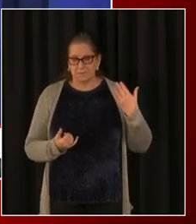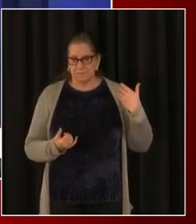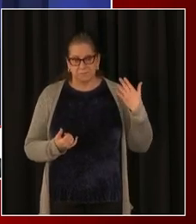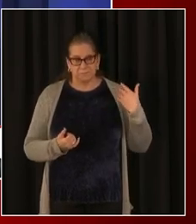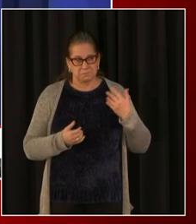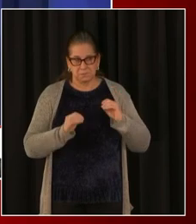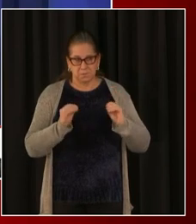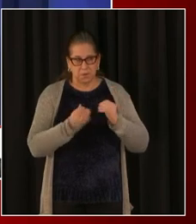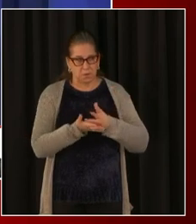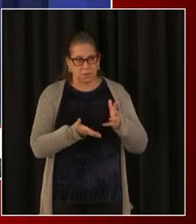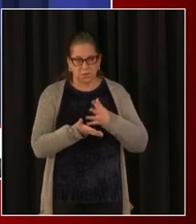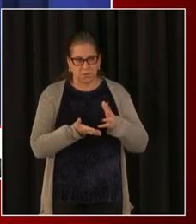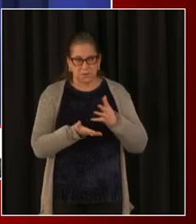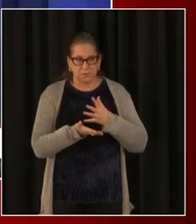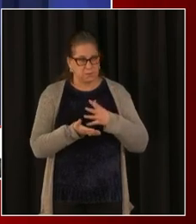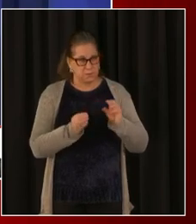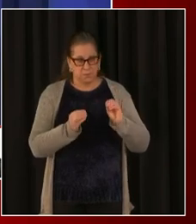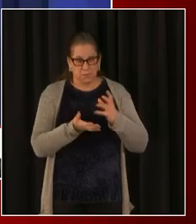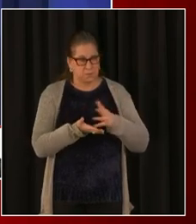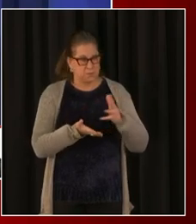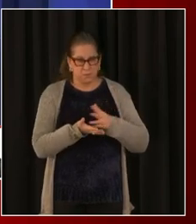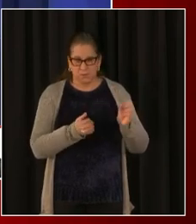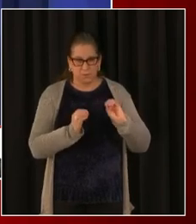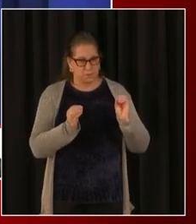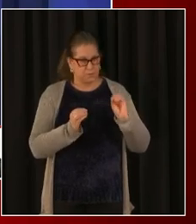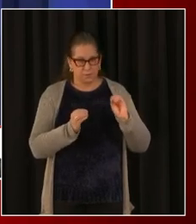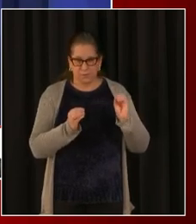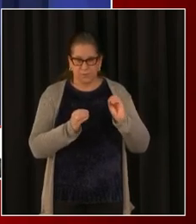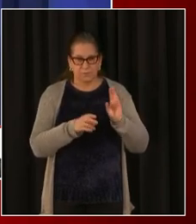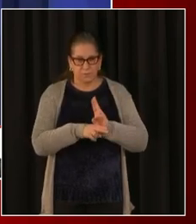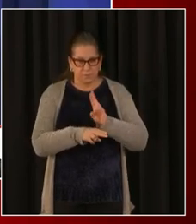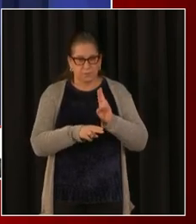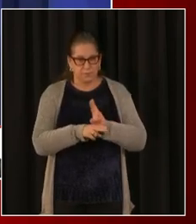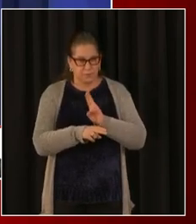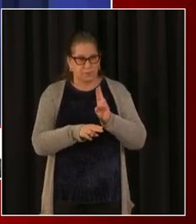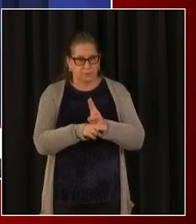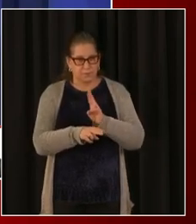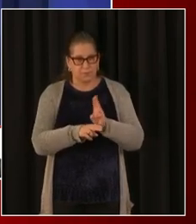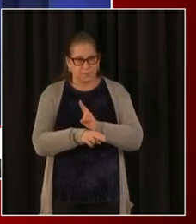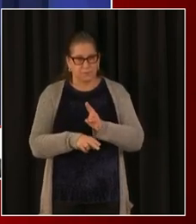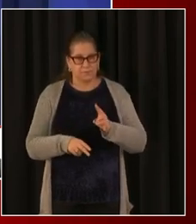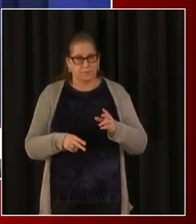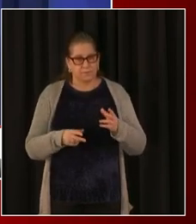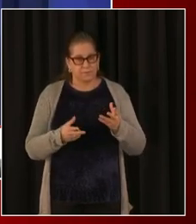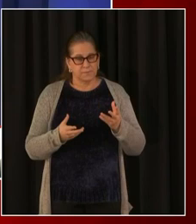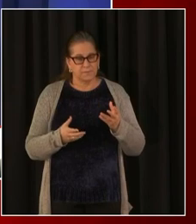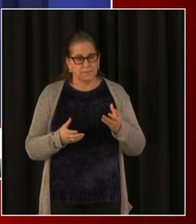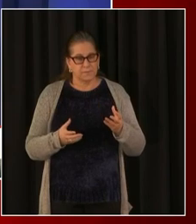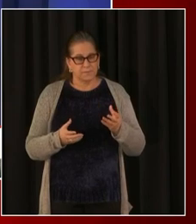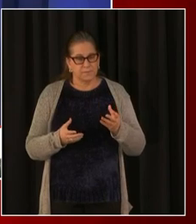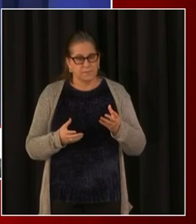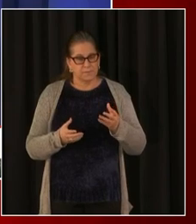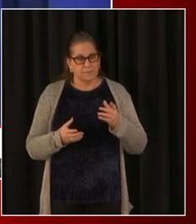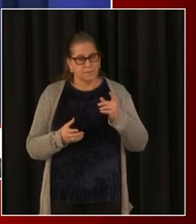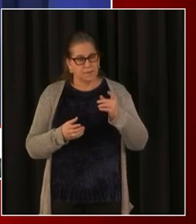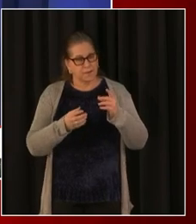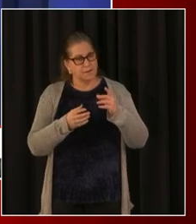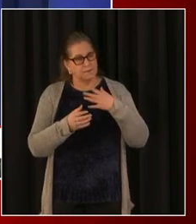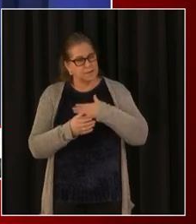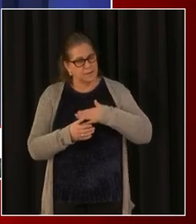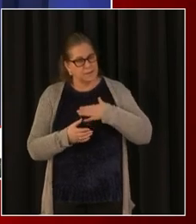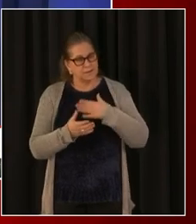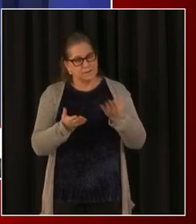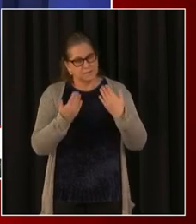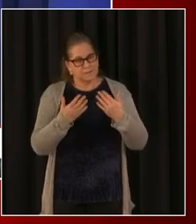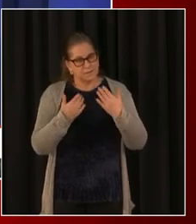from reporters or a council member who sends me email, I beg them to have that provider send that data to me because I don't